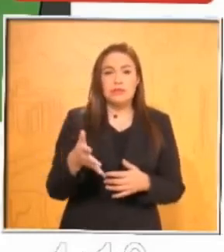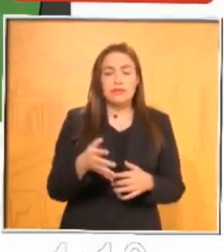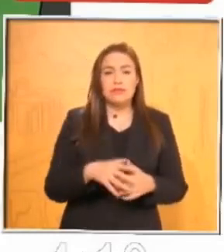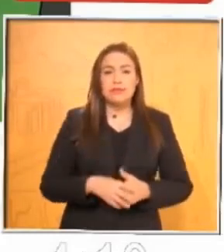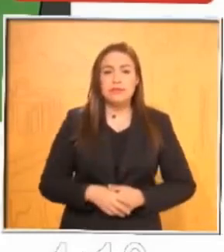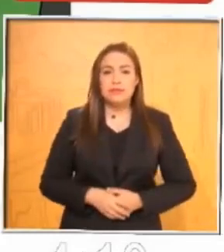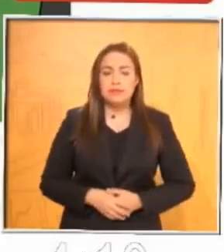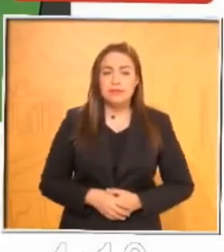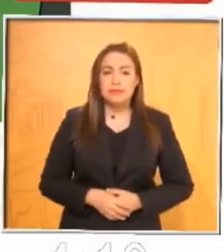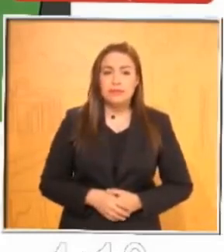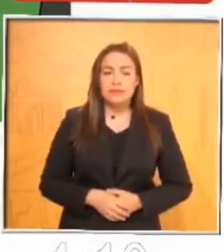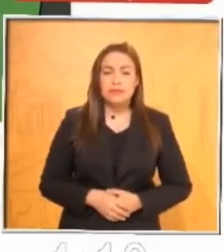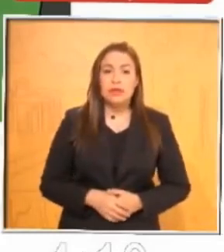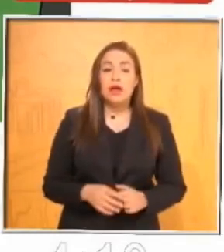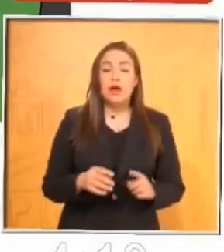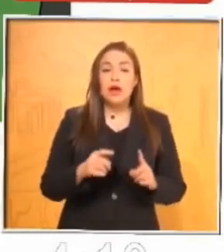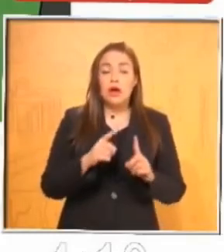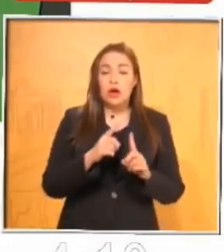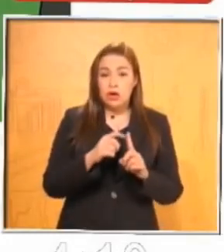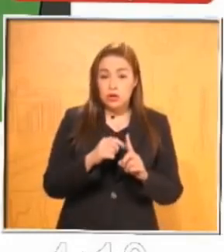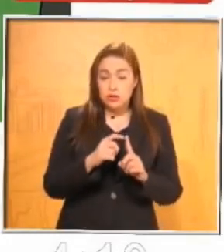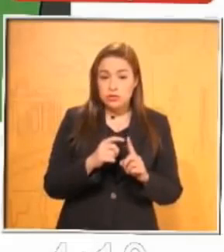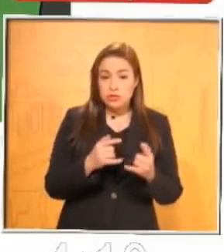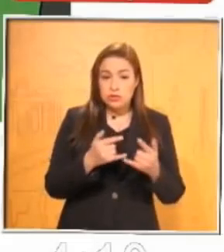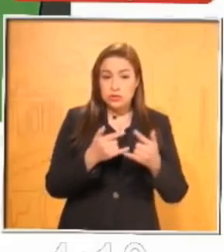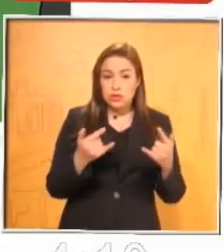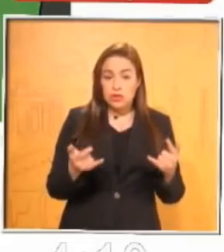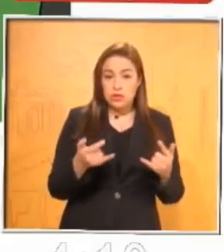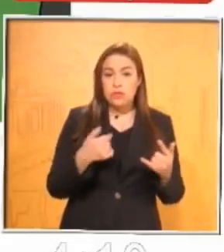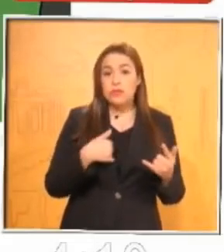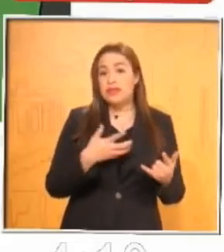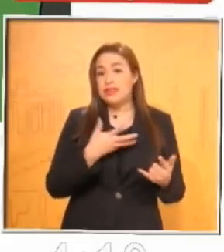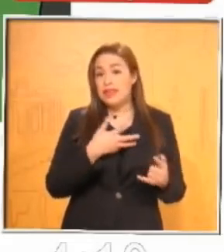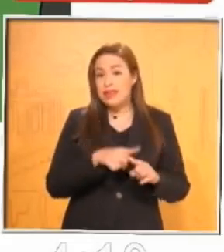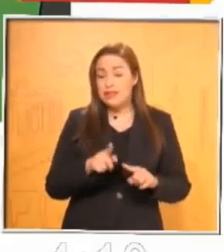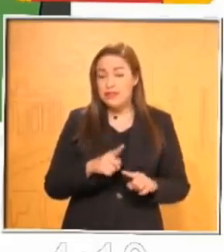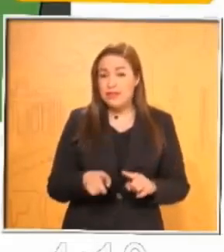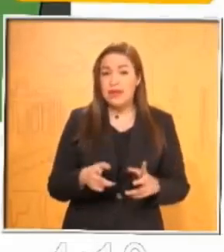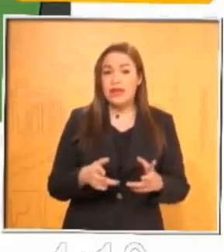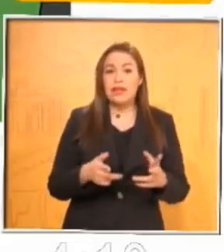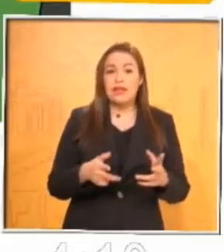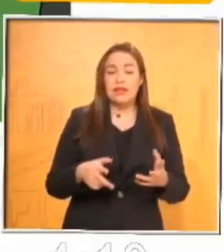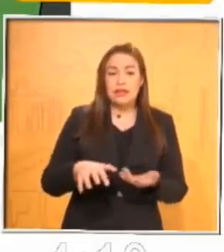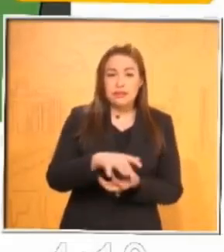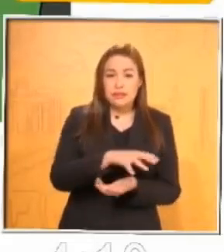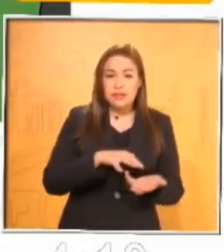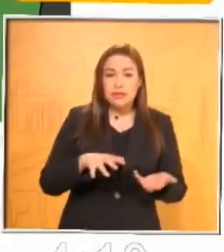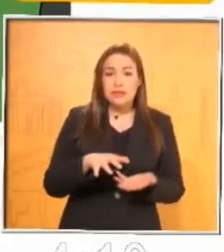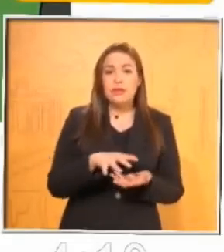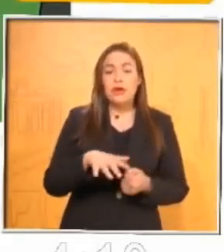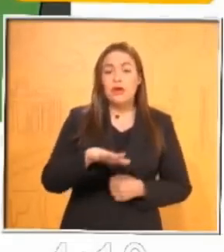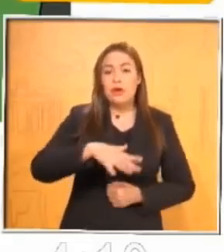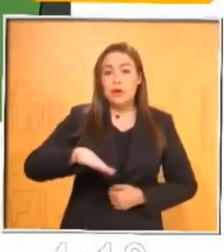life comics are frequently popular with older teenagers and adults in search of